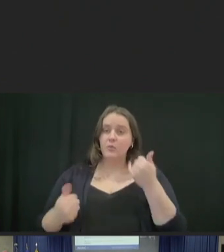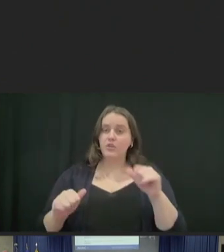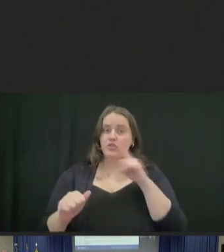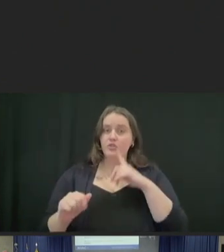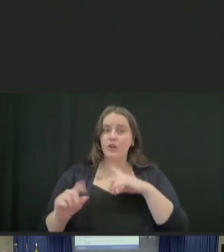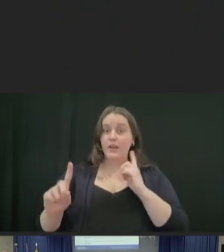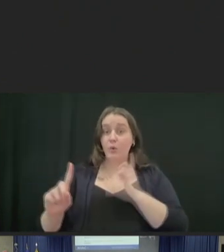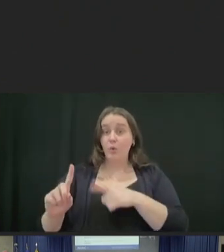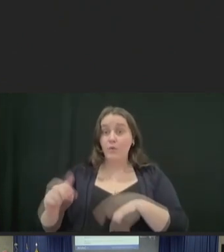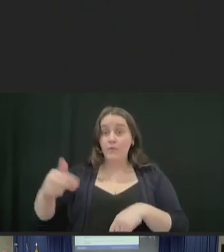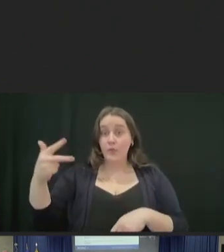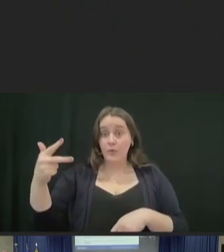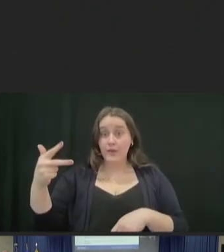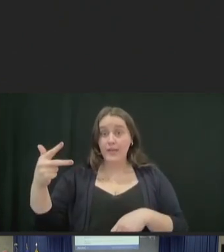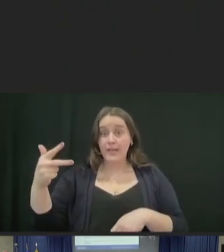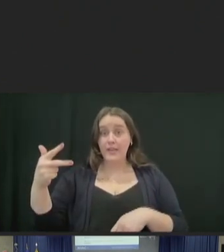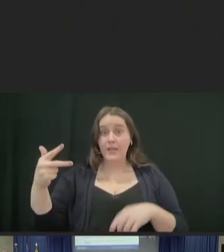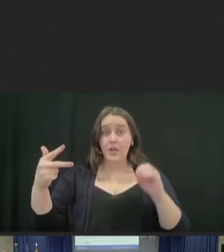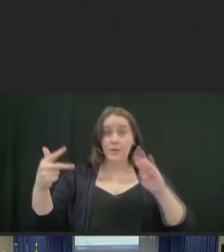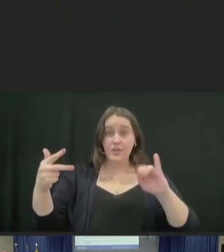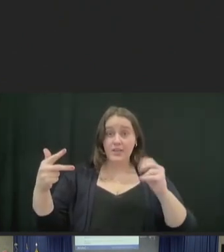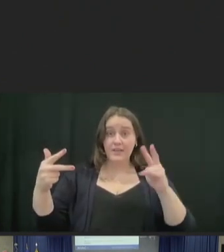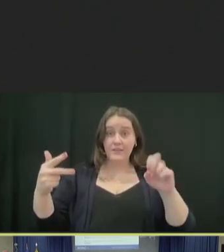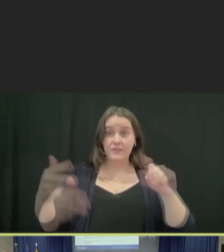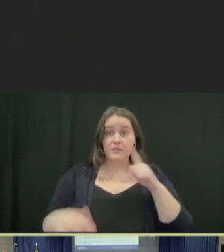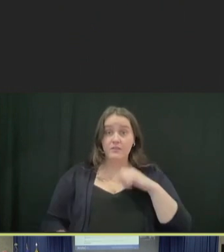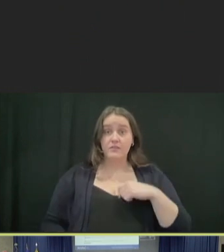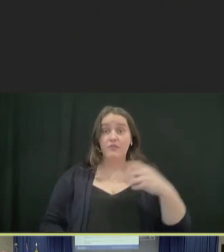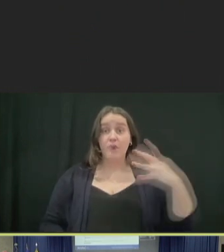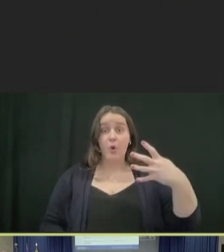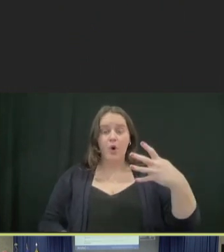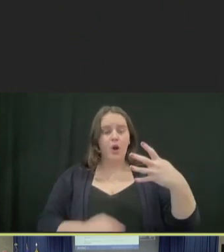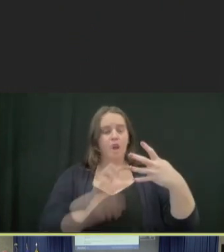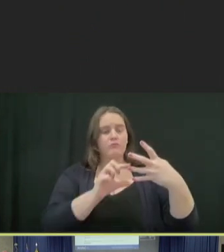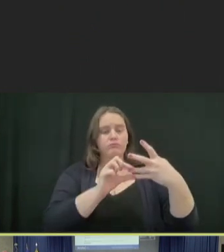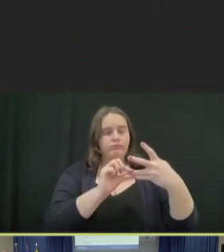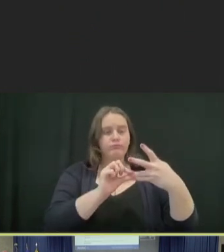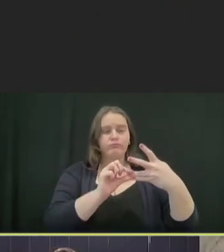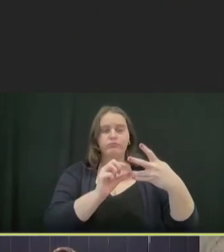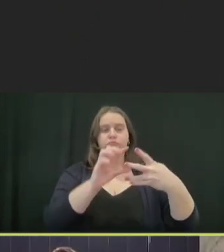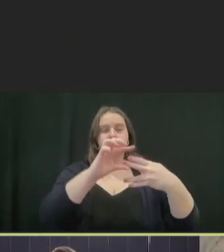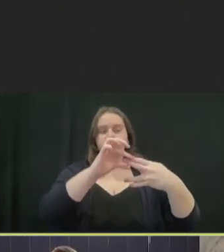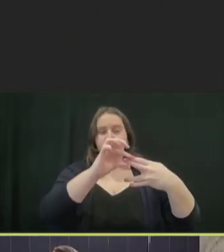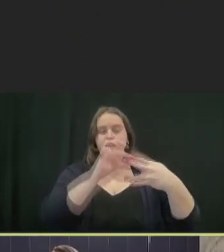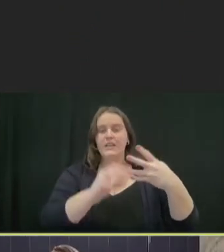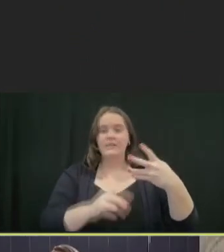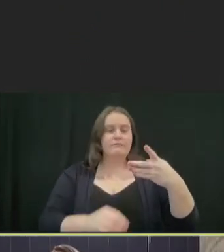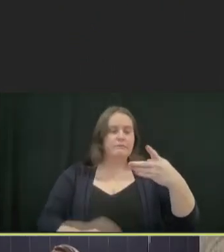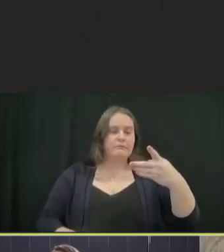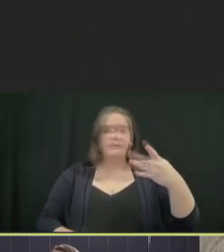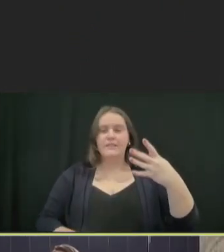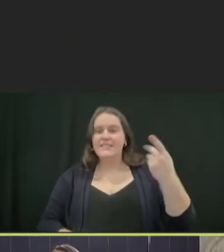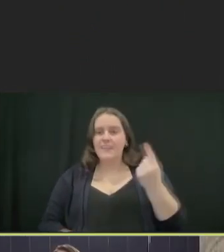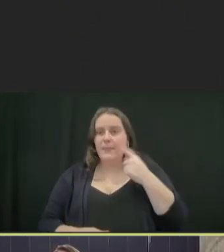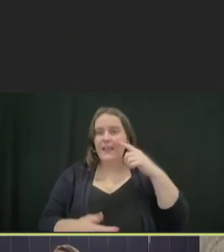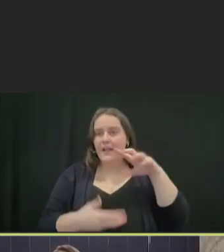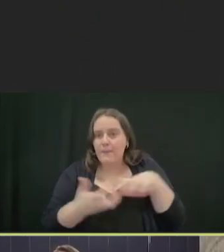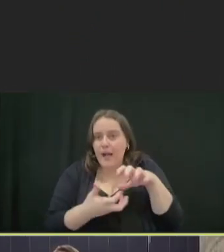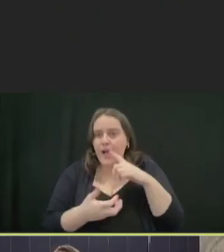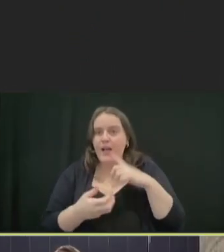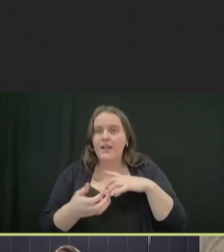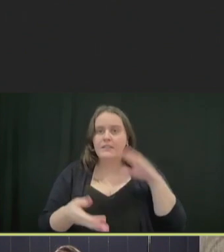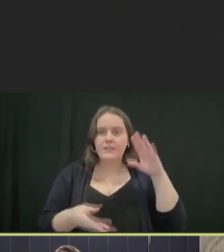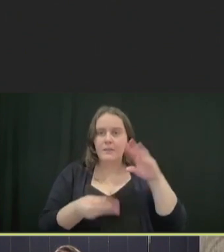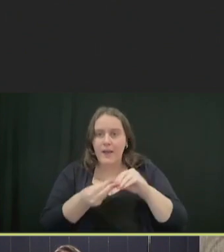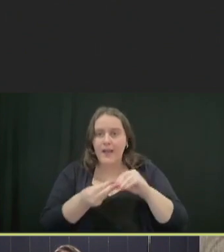for consolidation. And just to be clear, they can have more objectives under